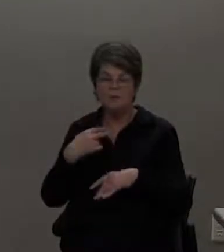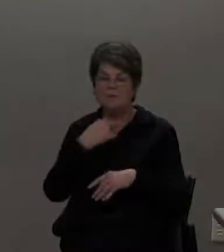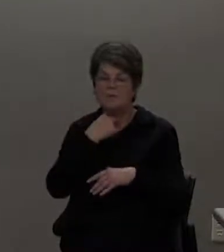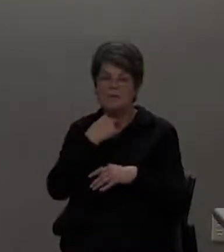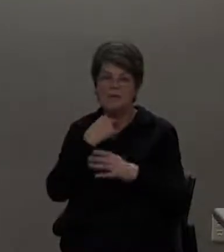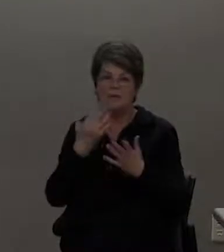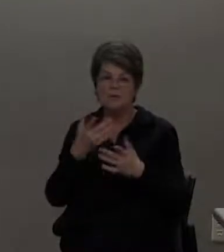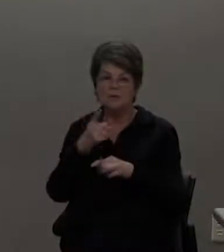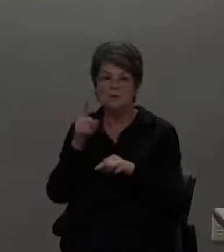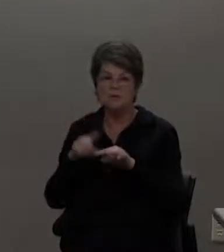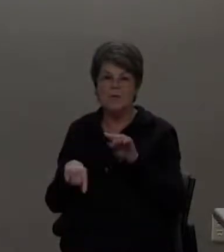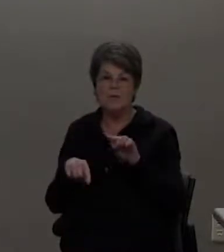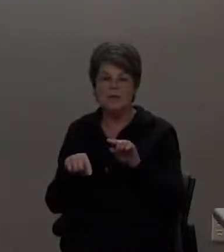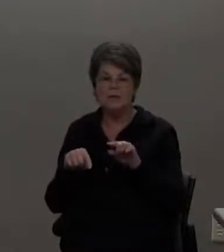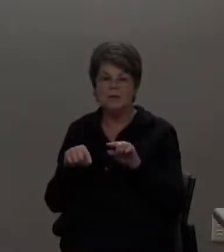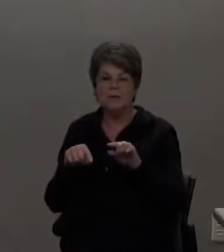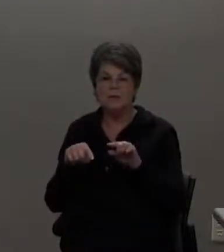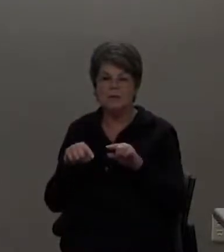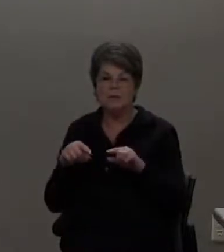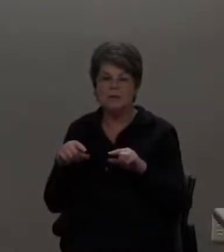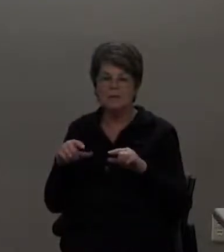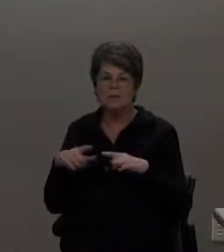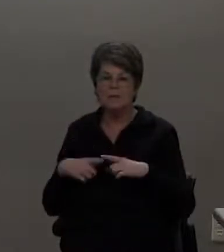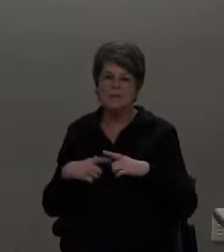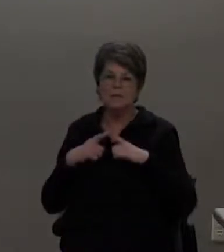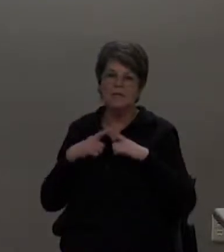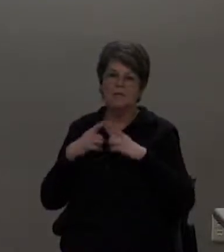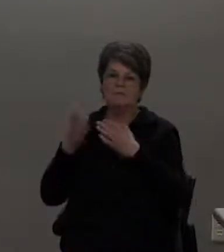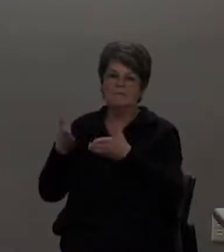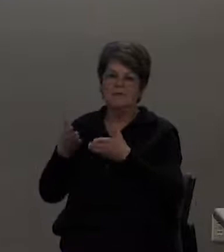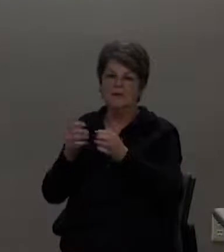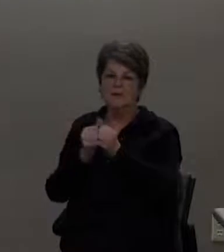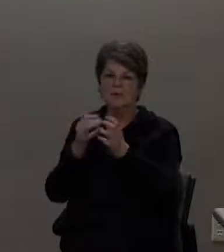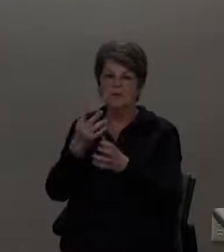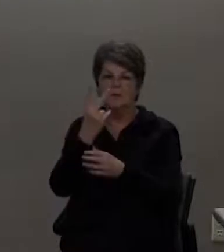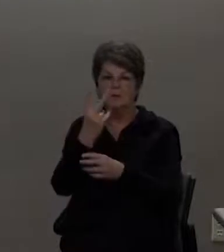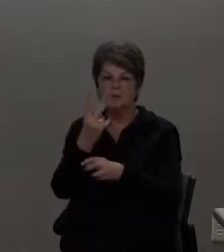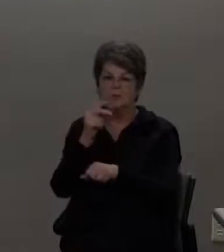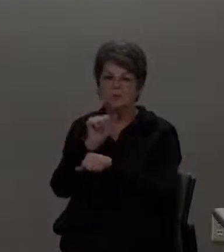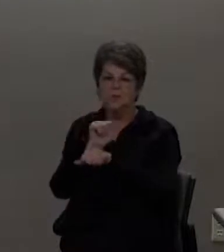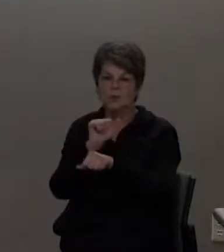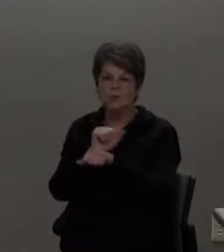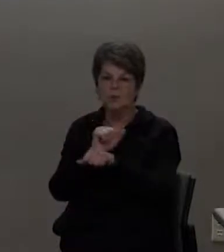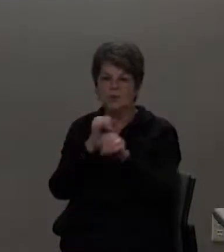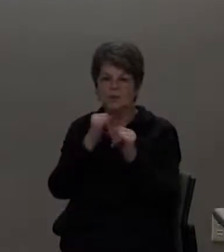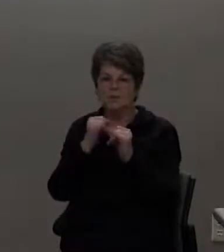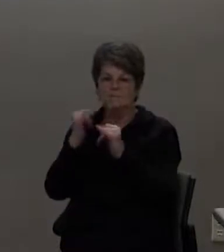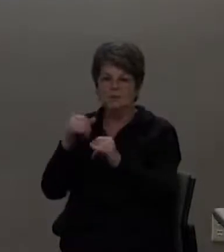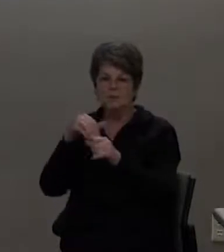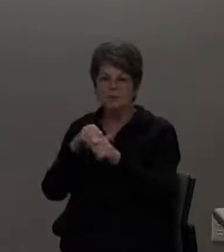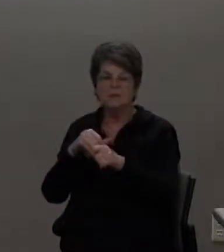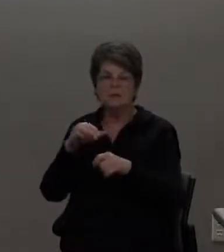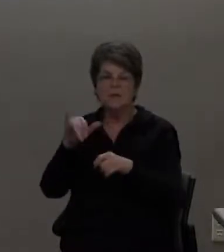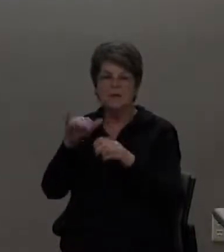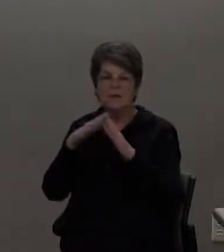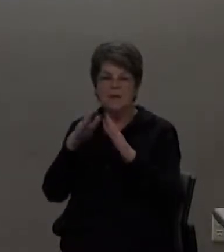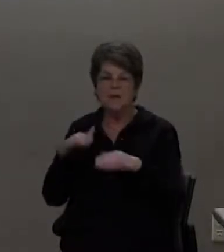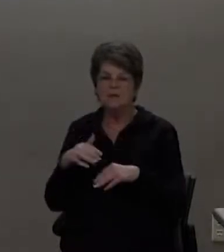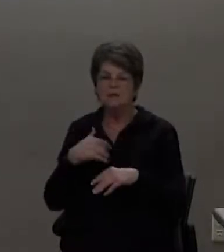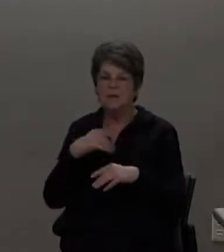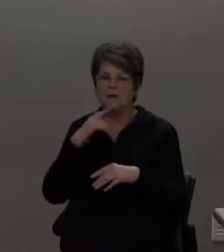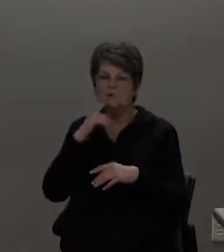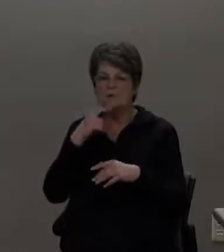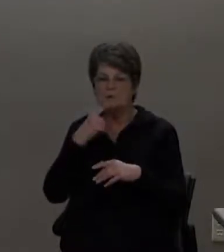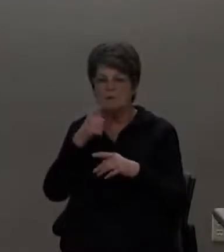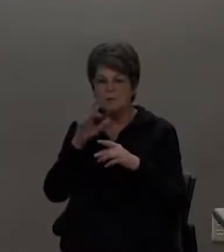Because you can't exist where I live without two working individuals in the household. I would